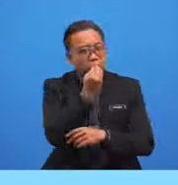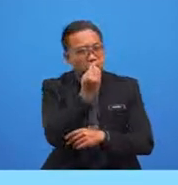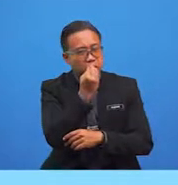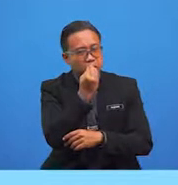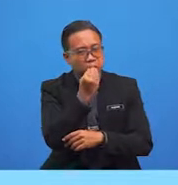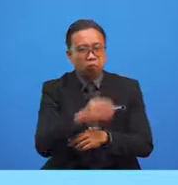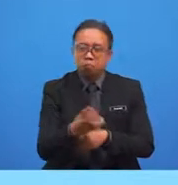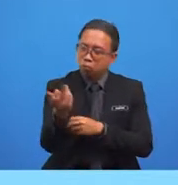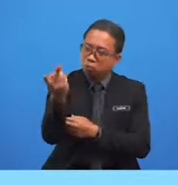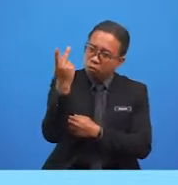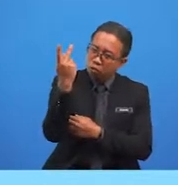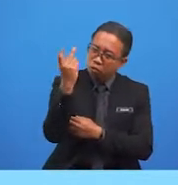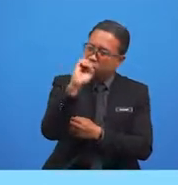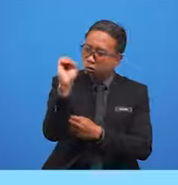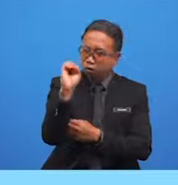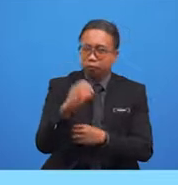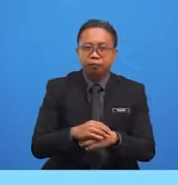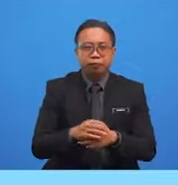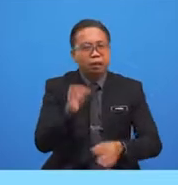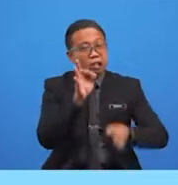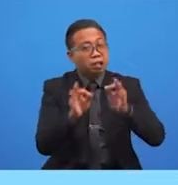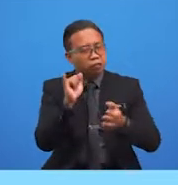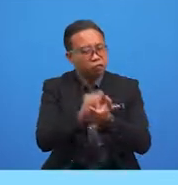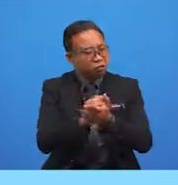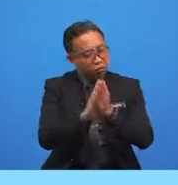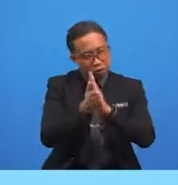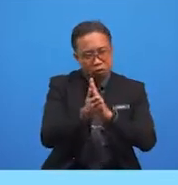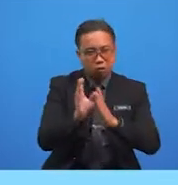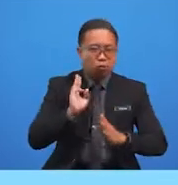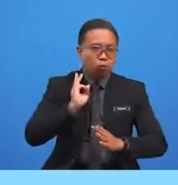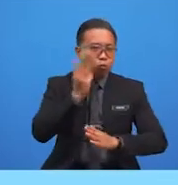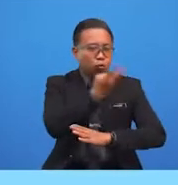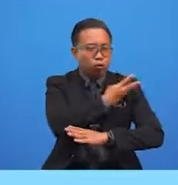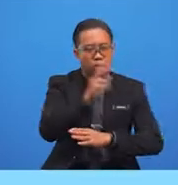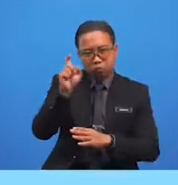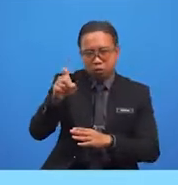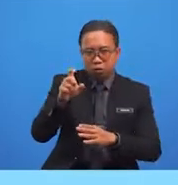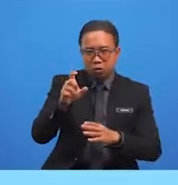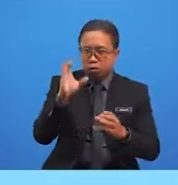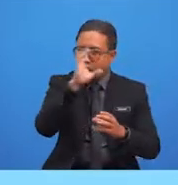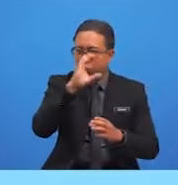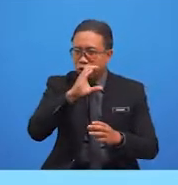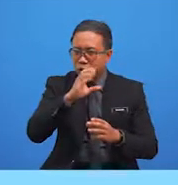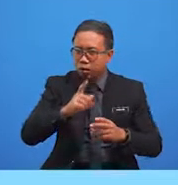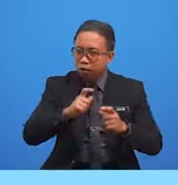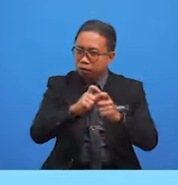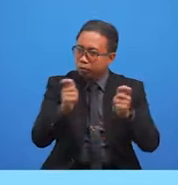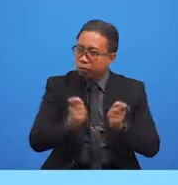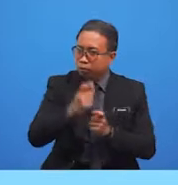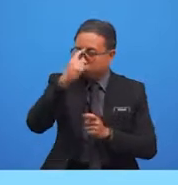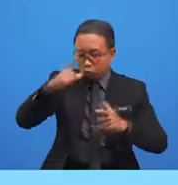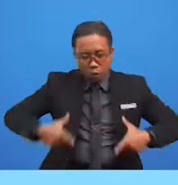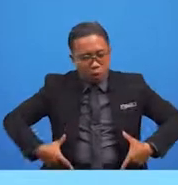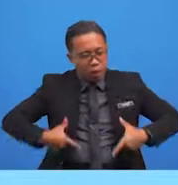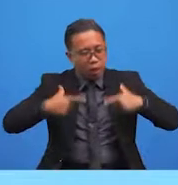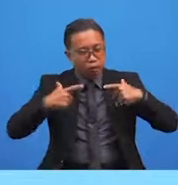energy. If this happens, we will need to find a new place to live. On the